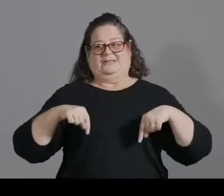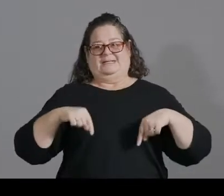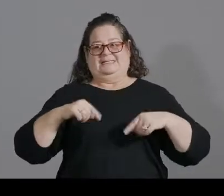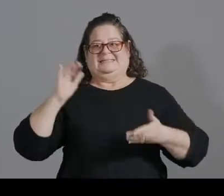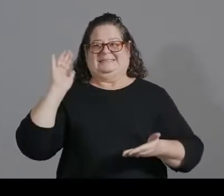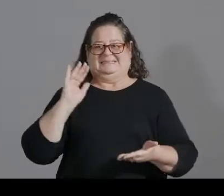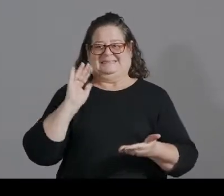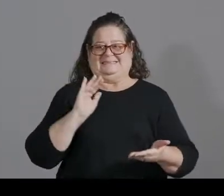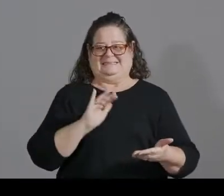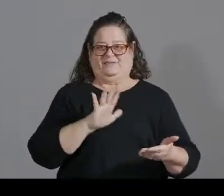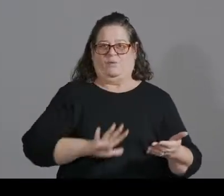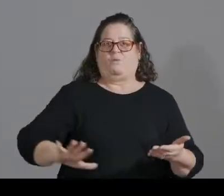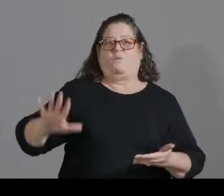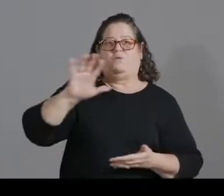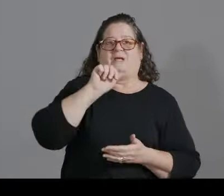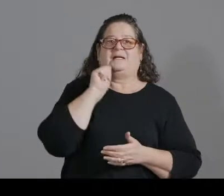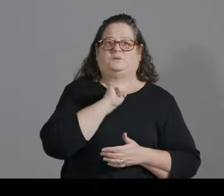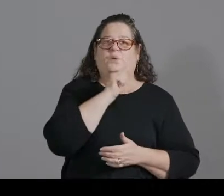Next slide.